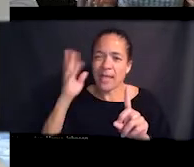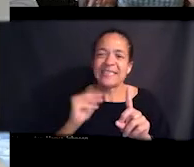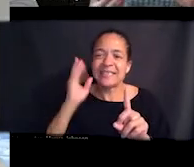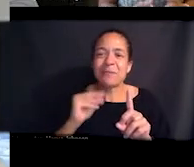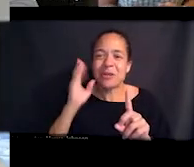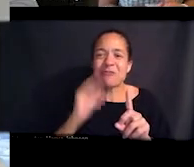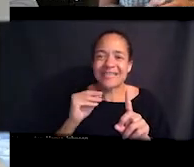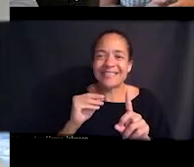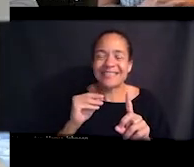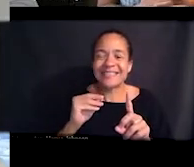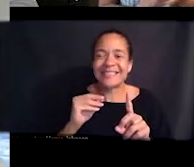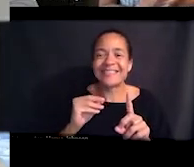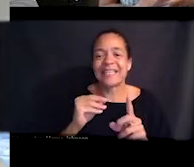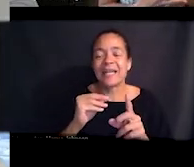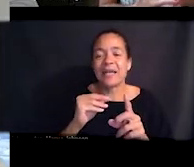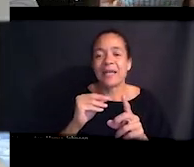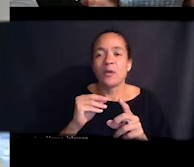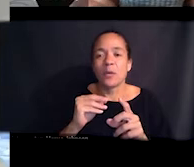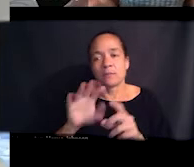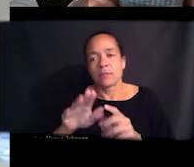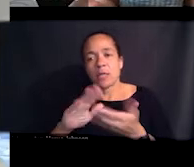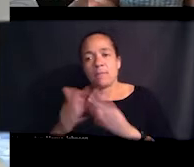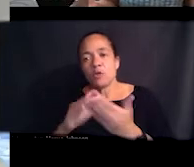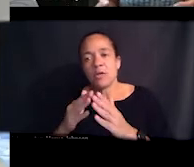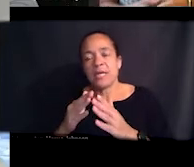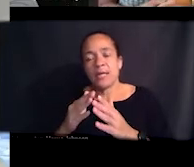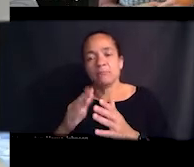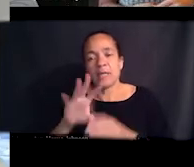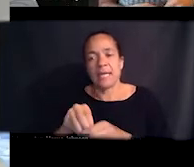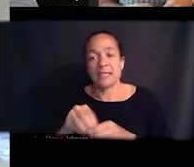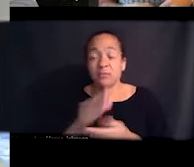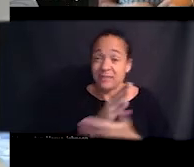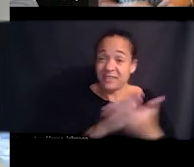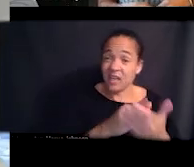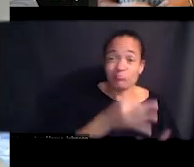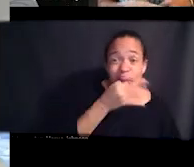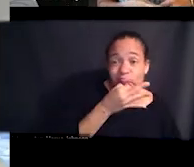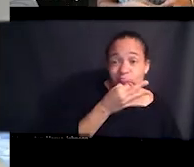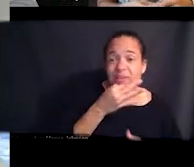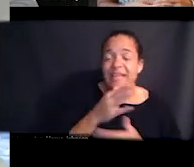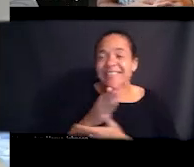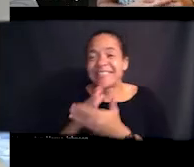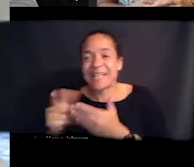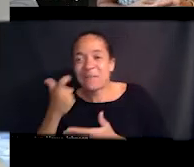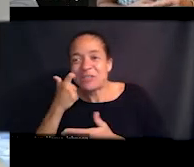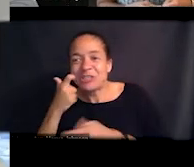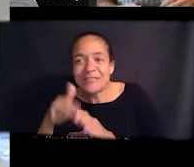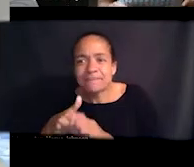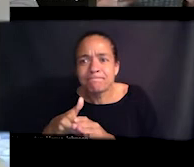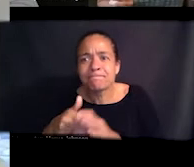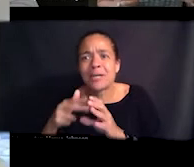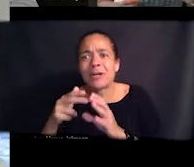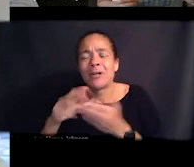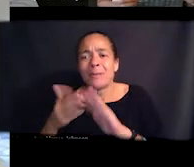with community engagement. Some people who have done a lot of community engagement and others who were pretty new to it. So